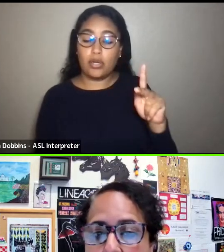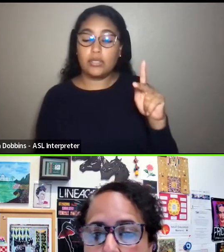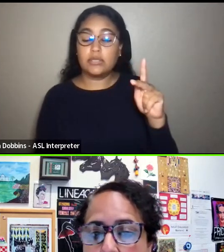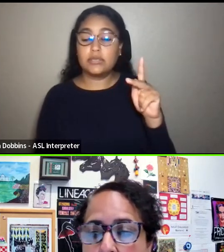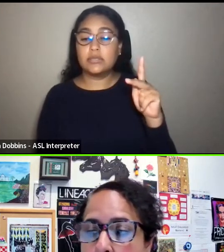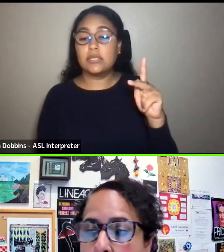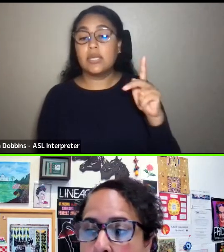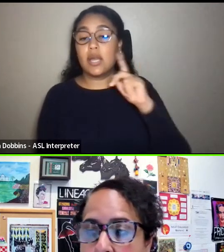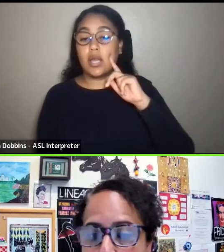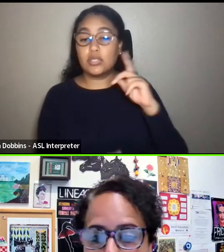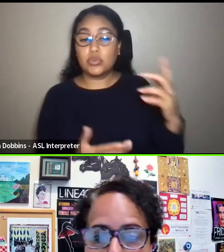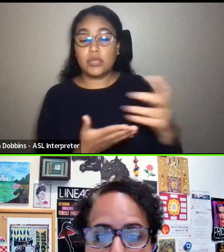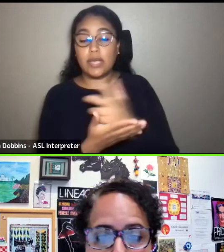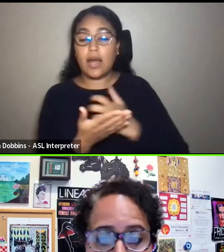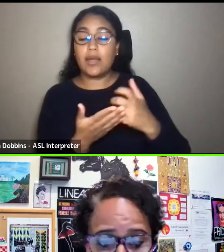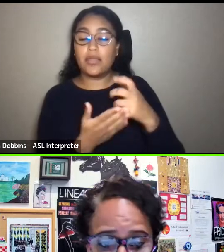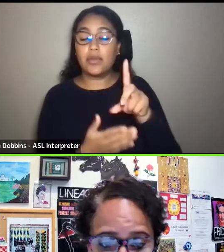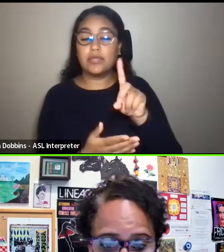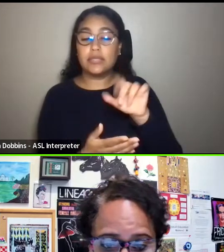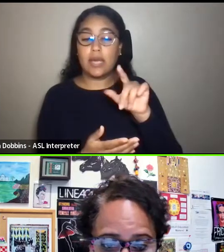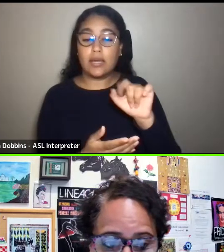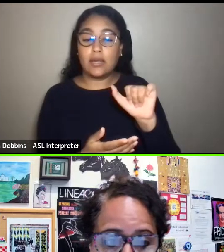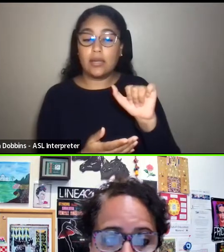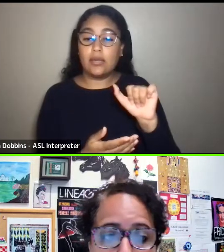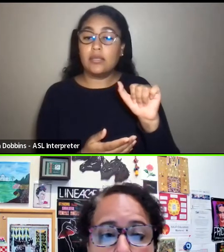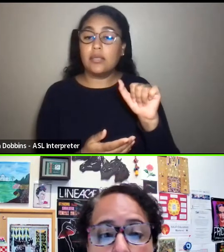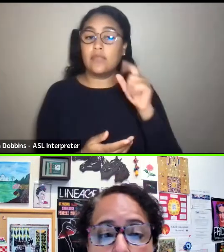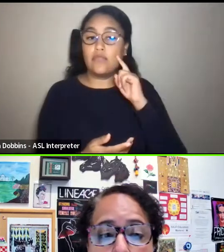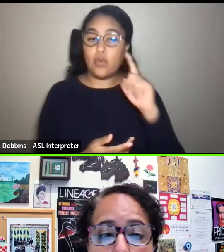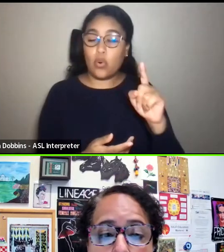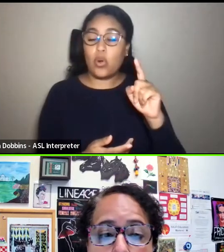to gather data on parents' needs.